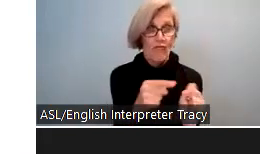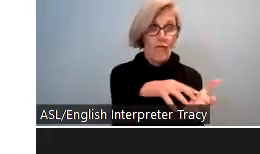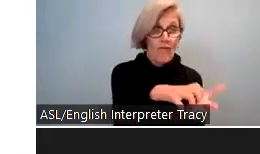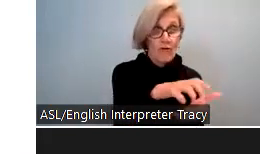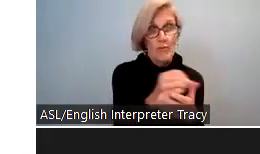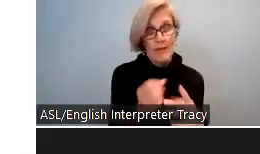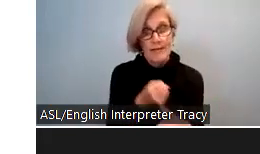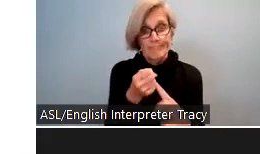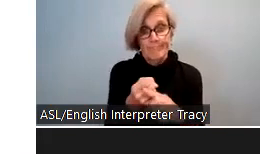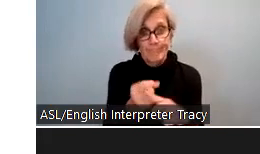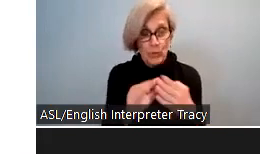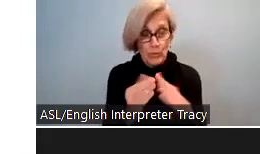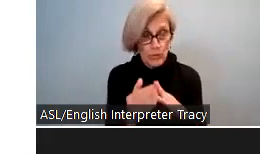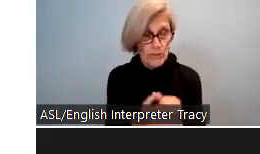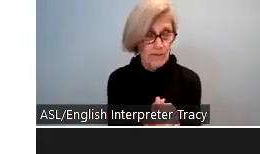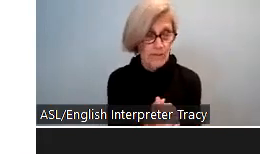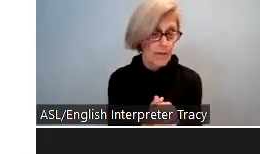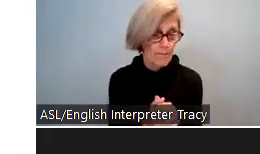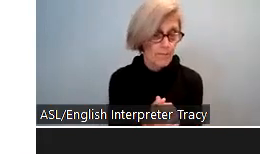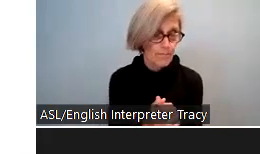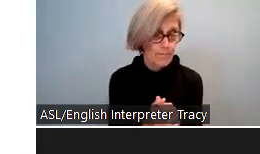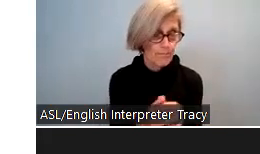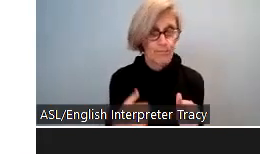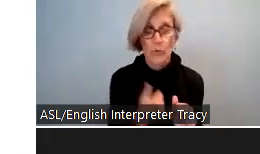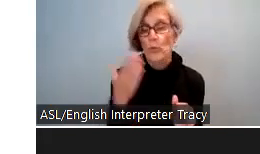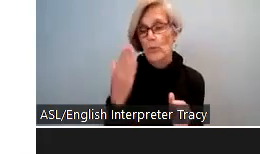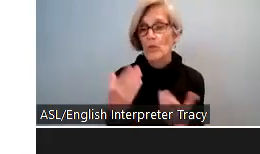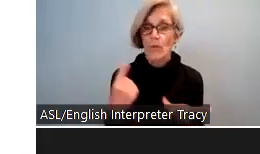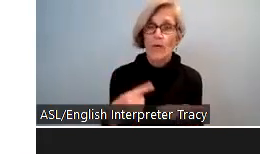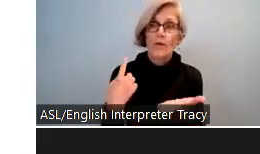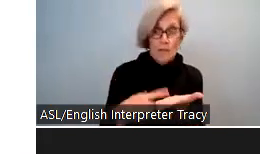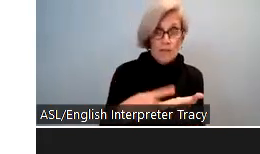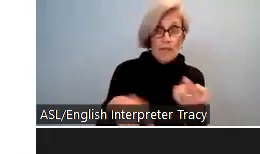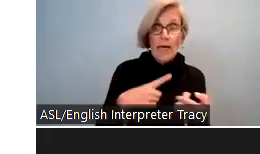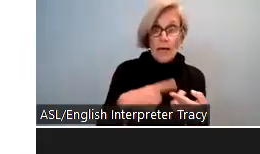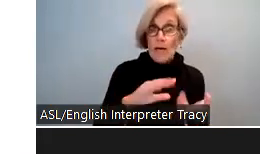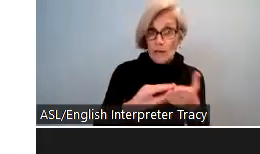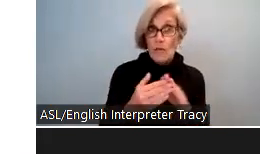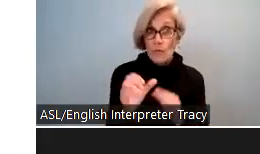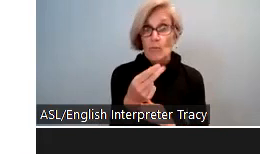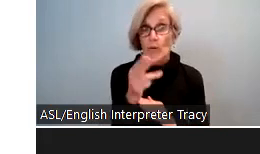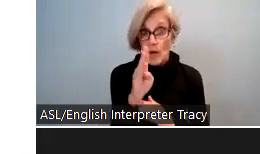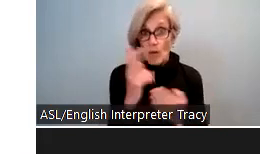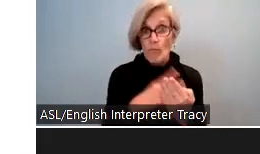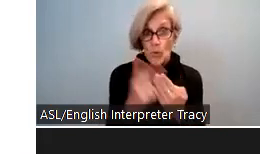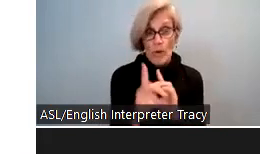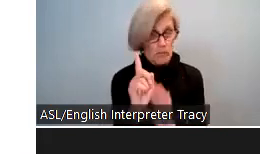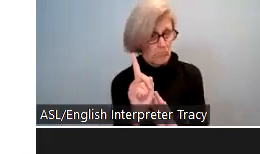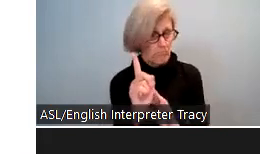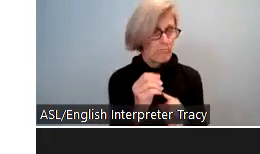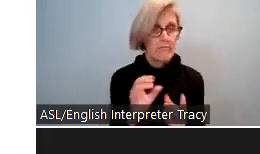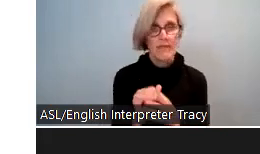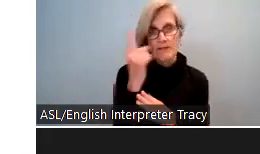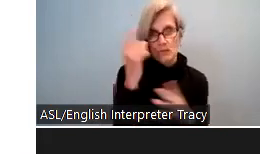our communities. We'll speak in depth about the Community Hubs program in a minute. That is one of the